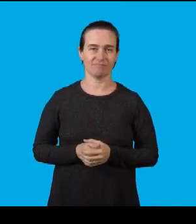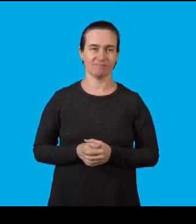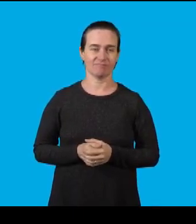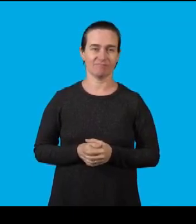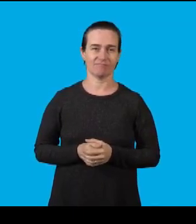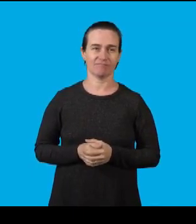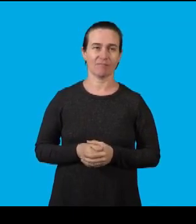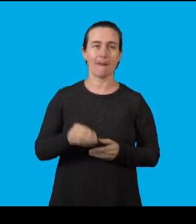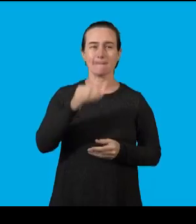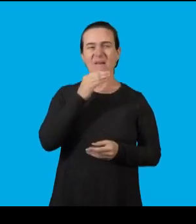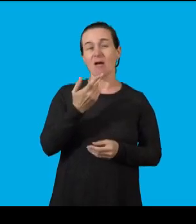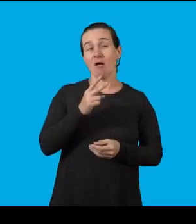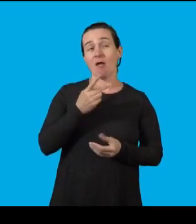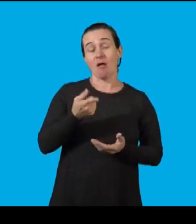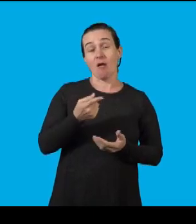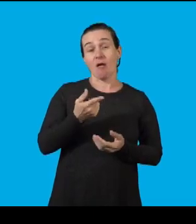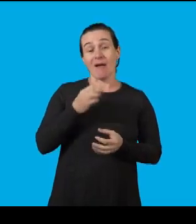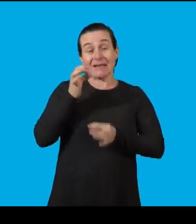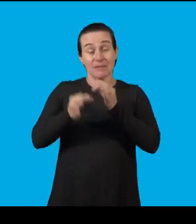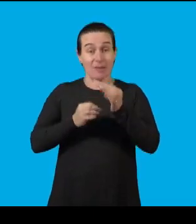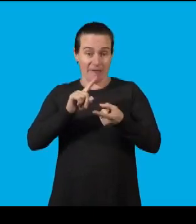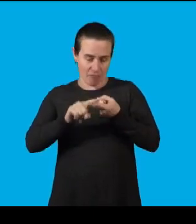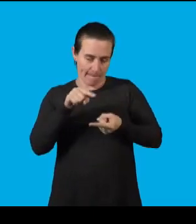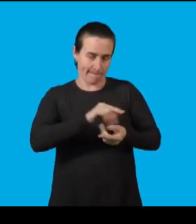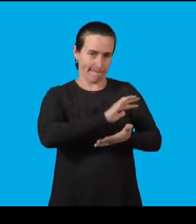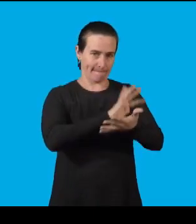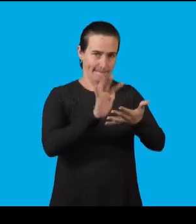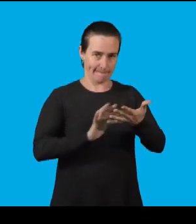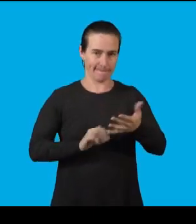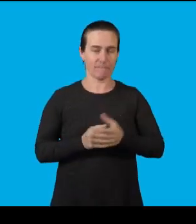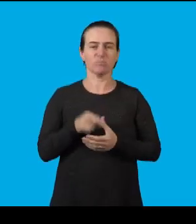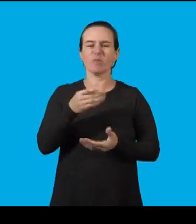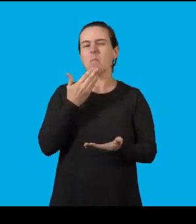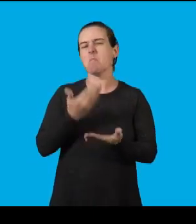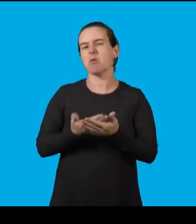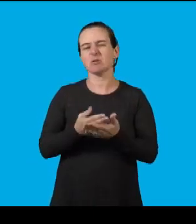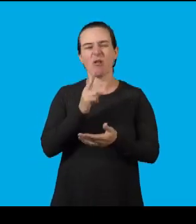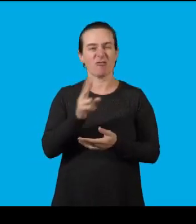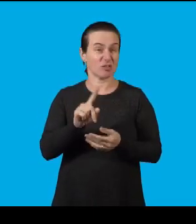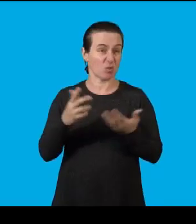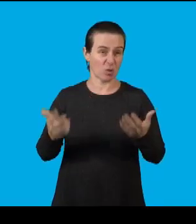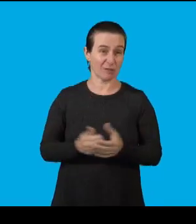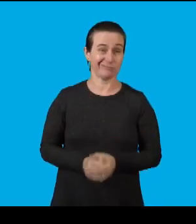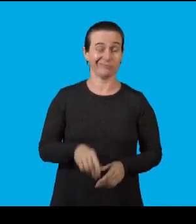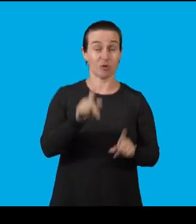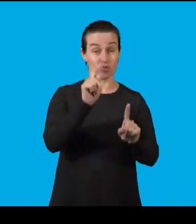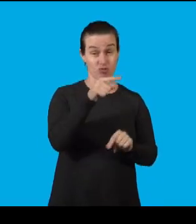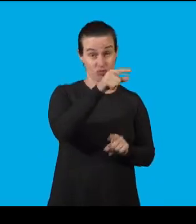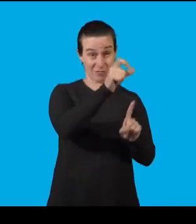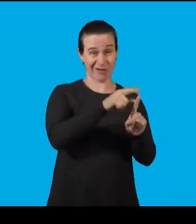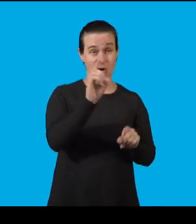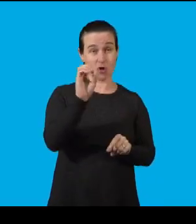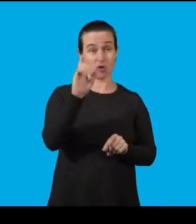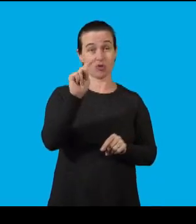there. So your explanation is going to come from that source. These are the possible responses. The